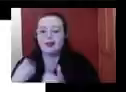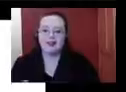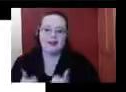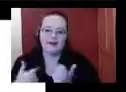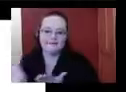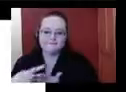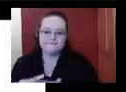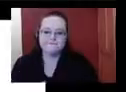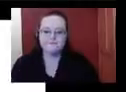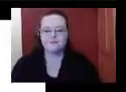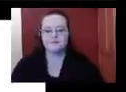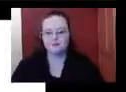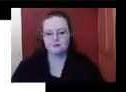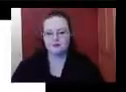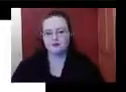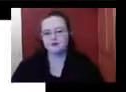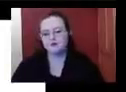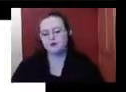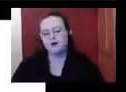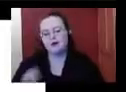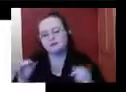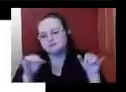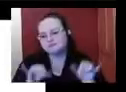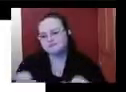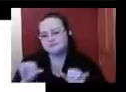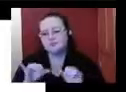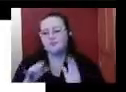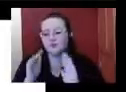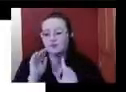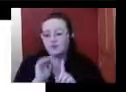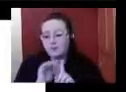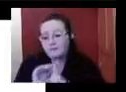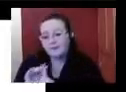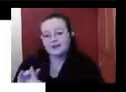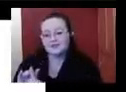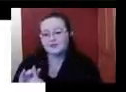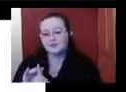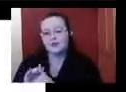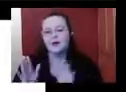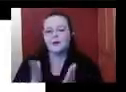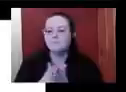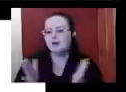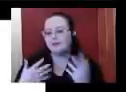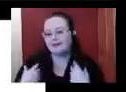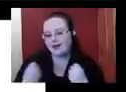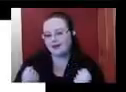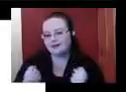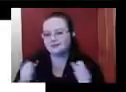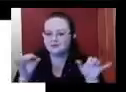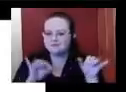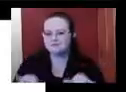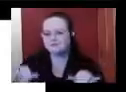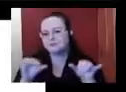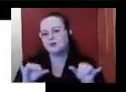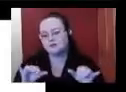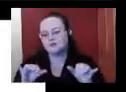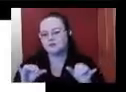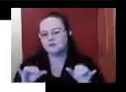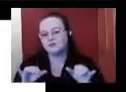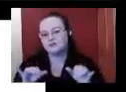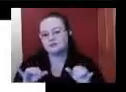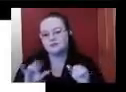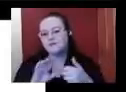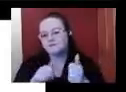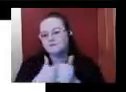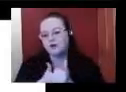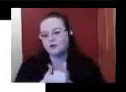As always, I would like to remind you of the importance of following certain public health measures. Returning safely to school is